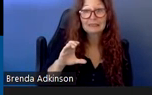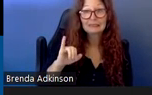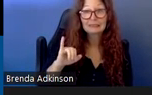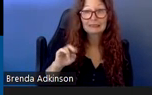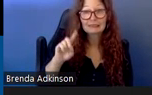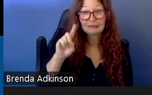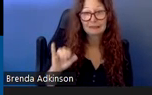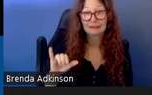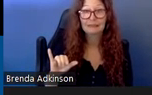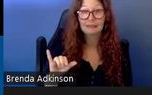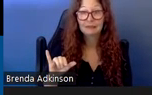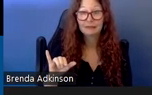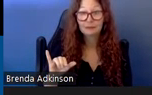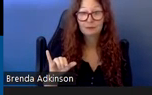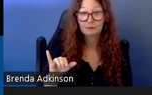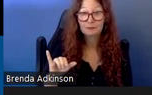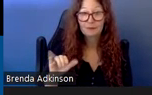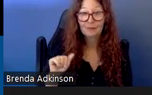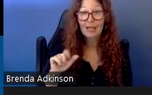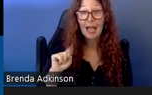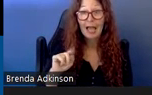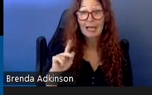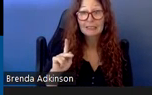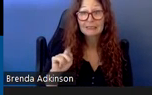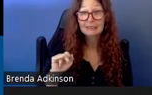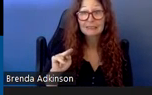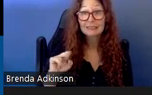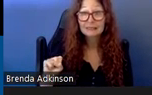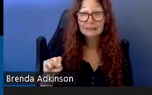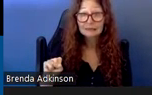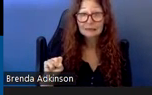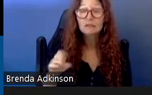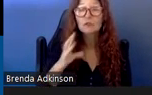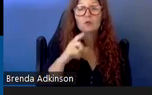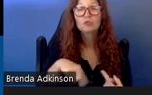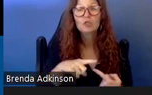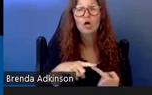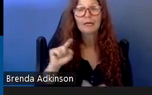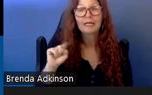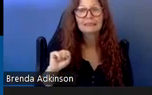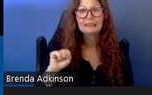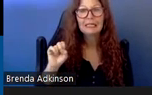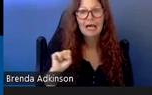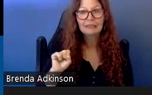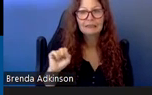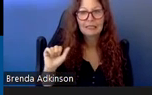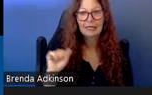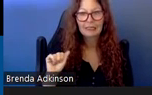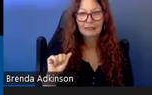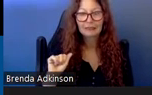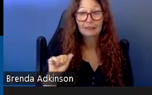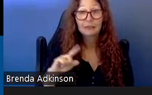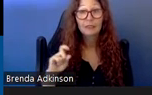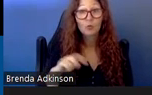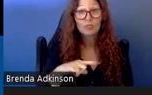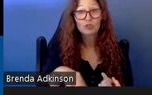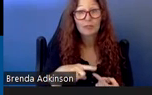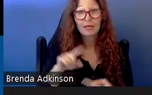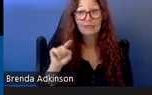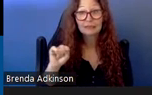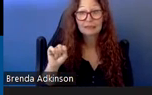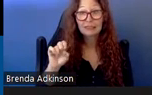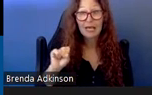who will talk about TSA. And the question regarding TSA is, what if